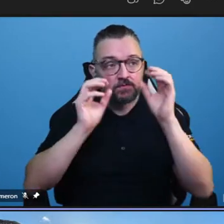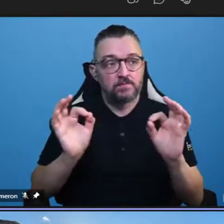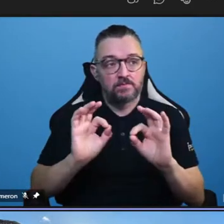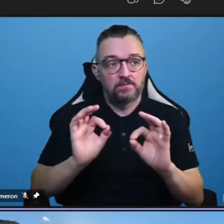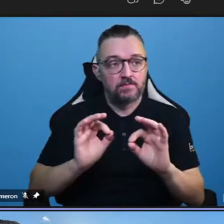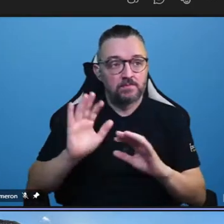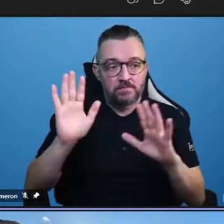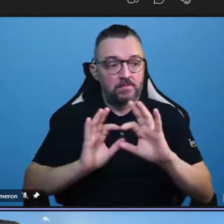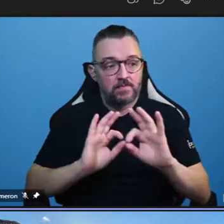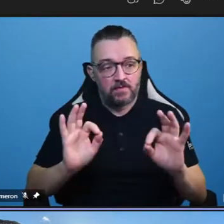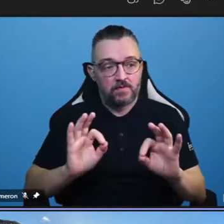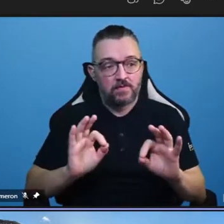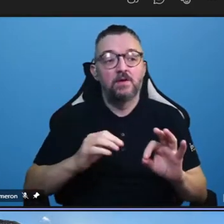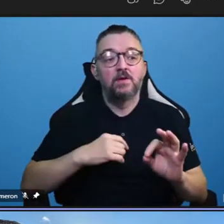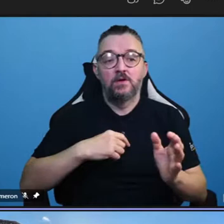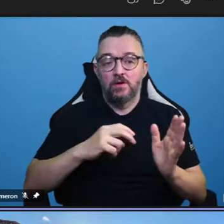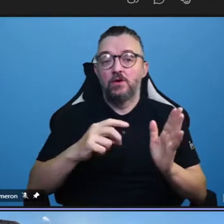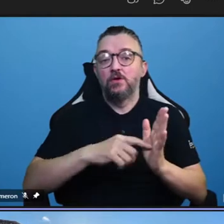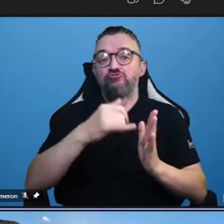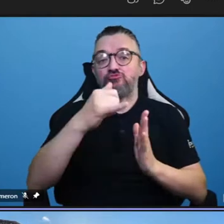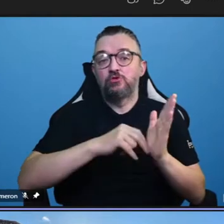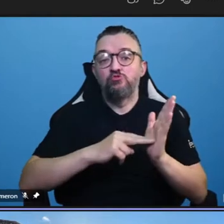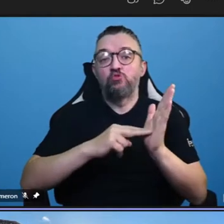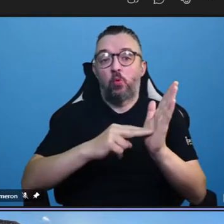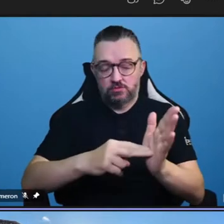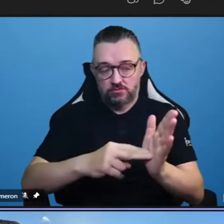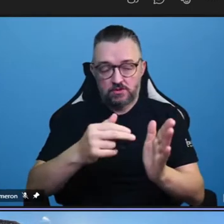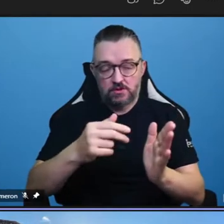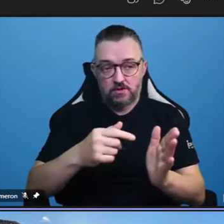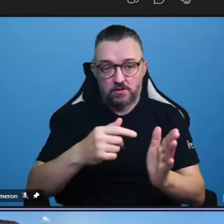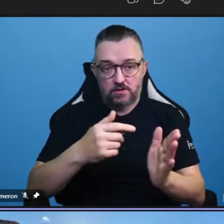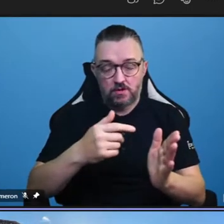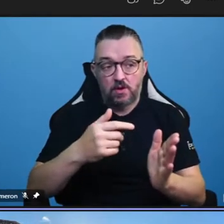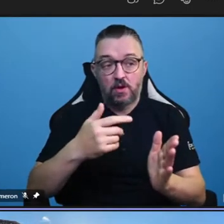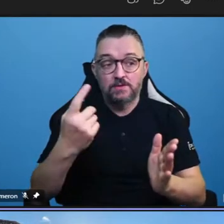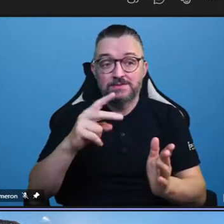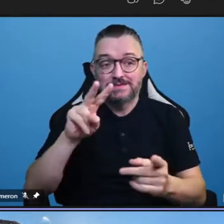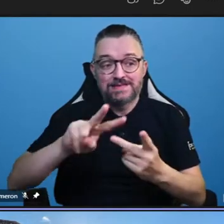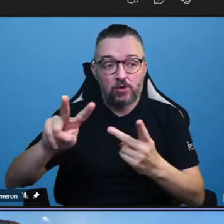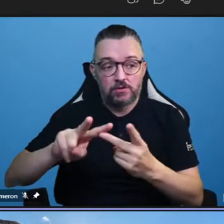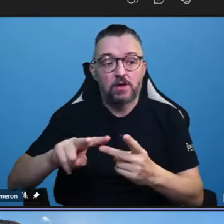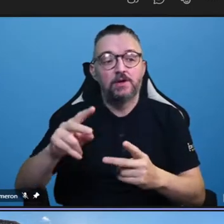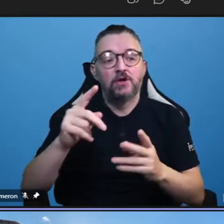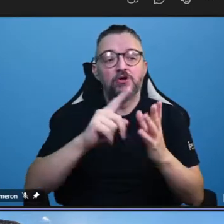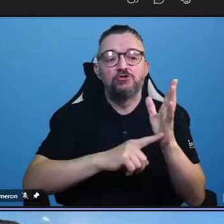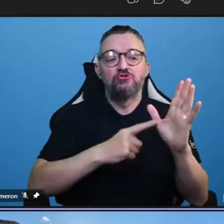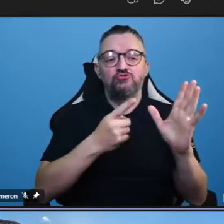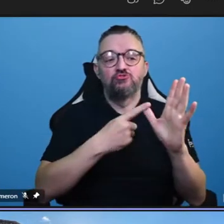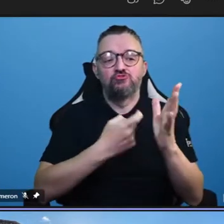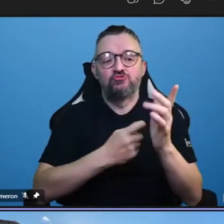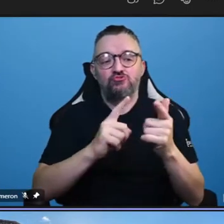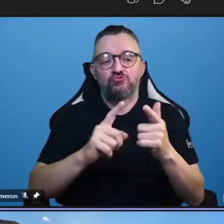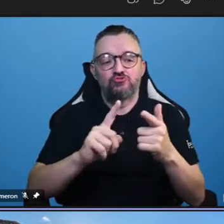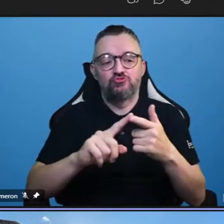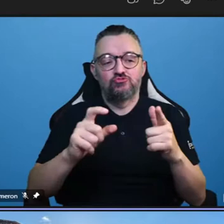doke. In that case, I move that we note this report. Can I have a seconder, please? I'll second it. Ah, thank you,